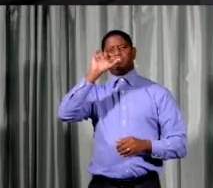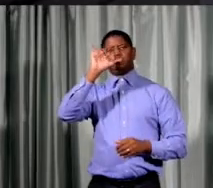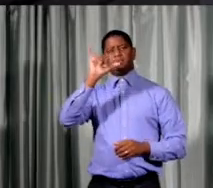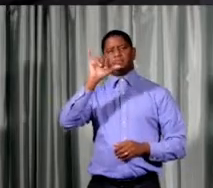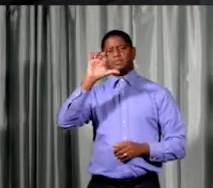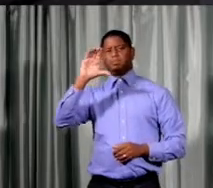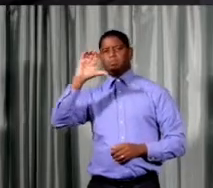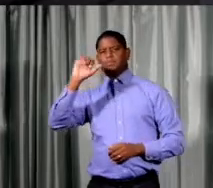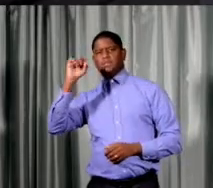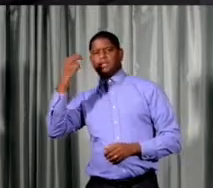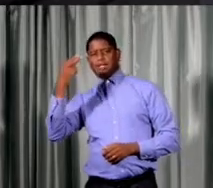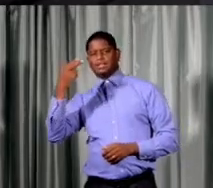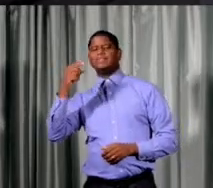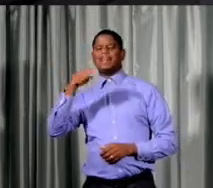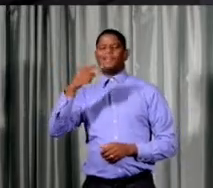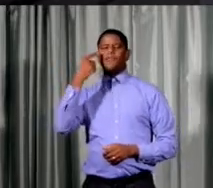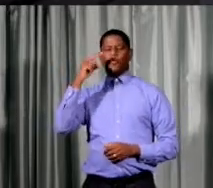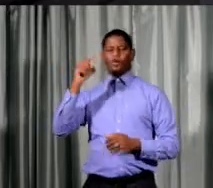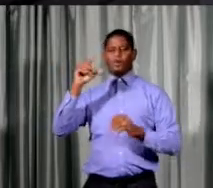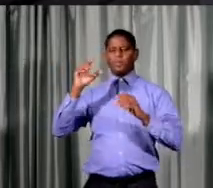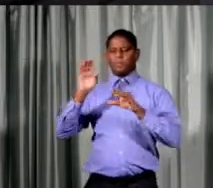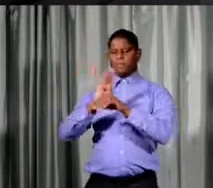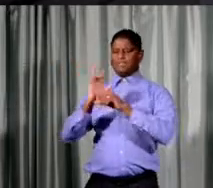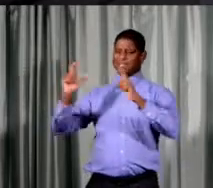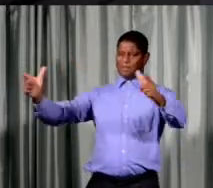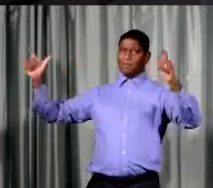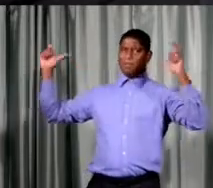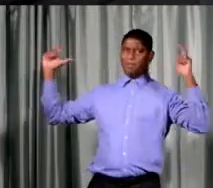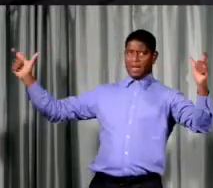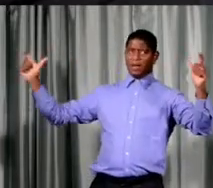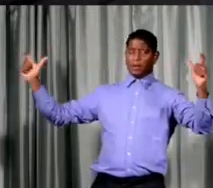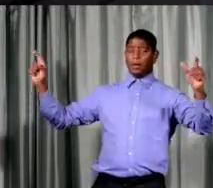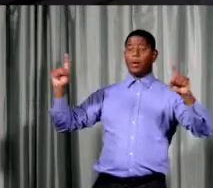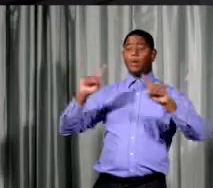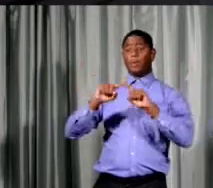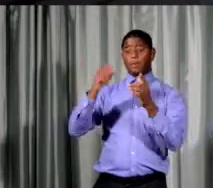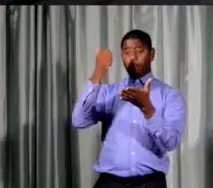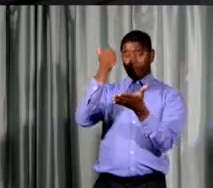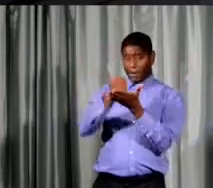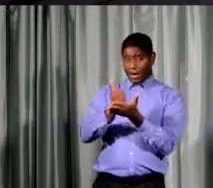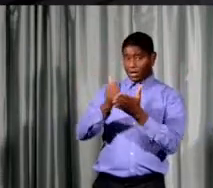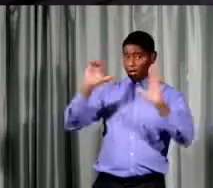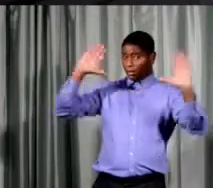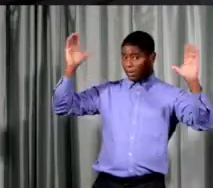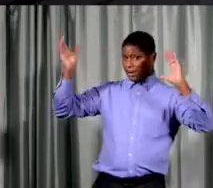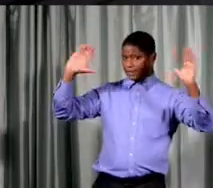organizations, right? But the bank reconciliation, very important.